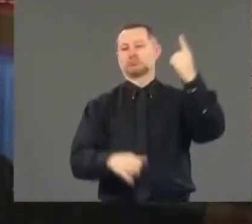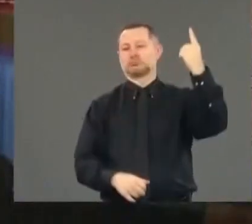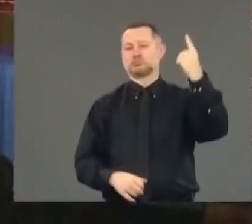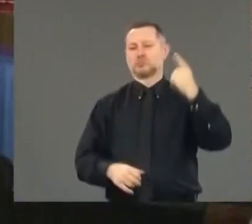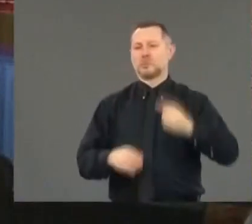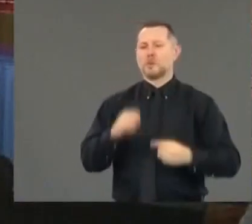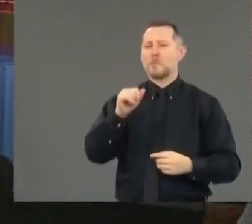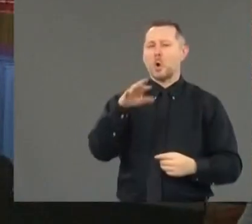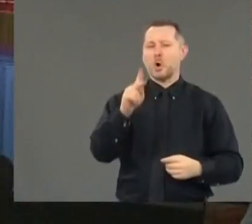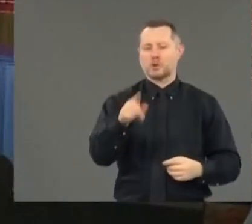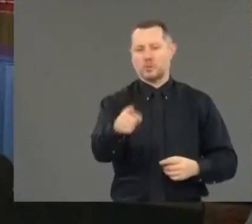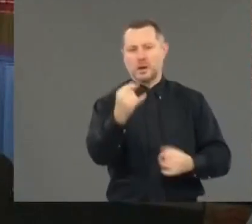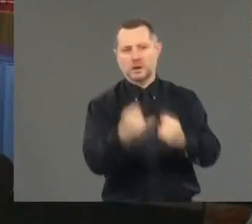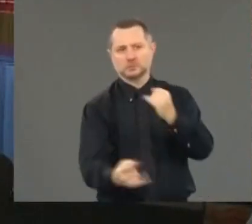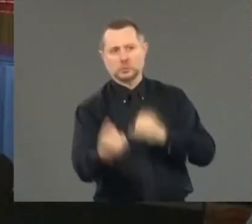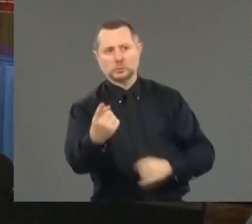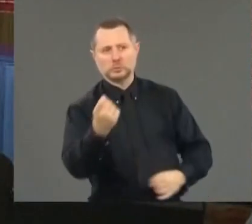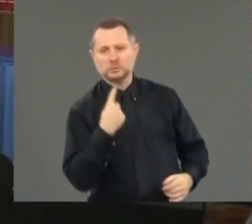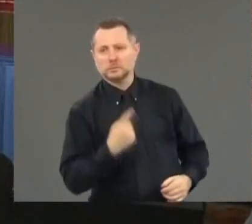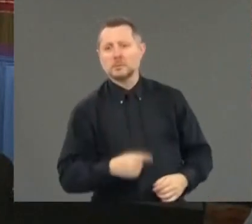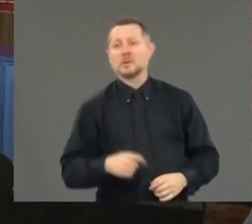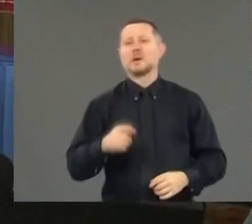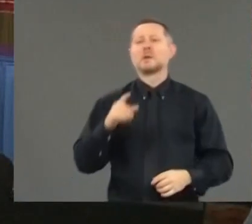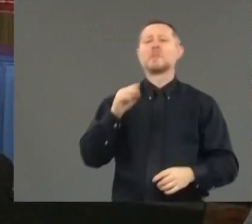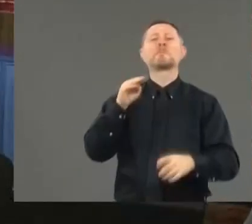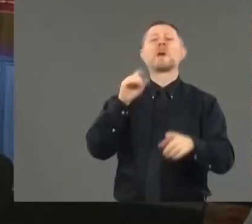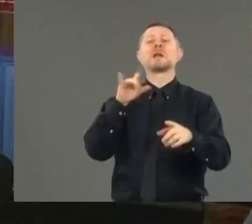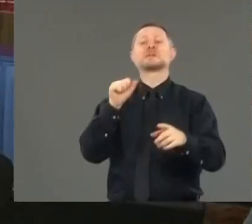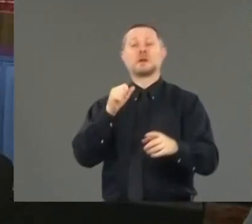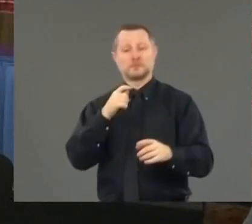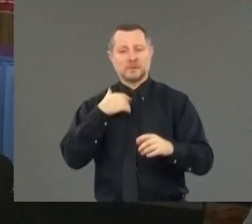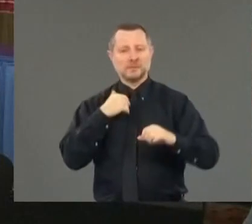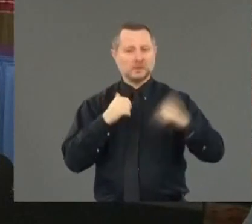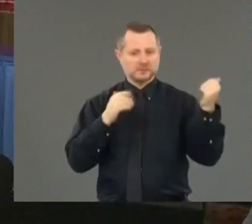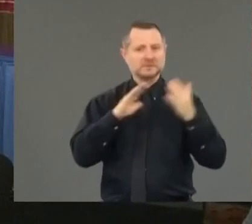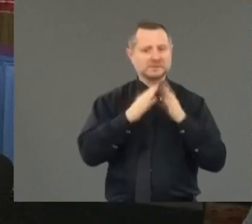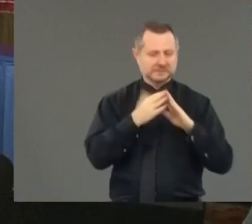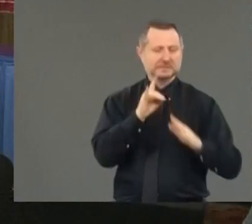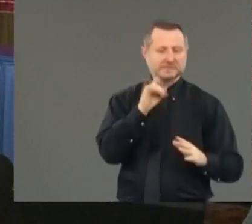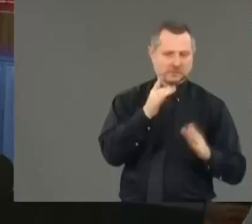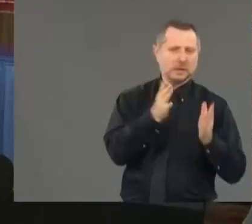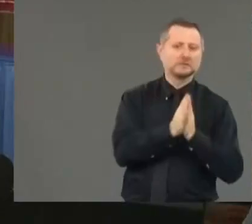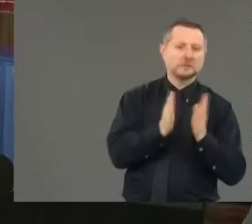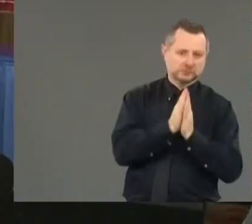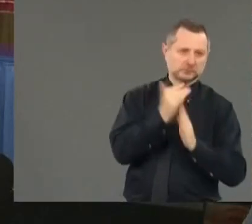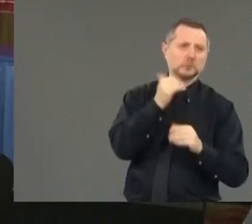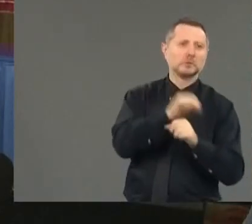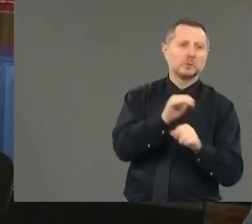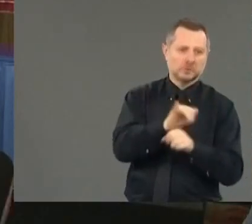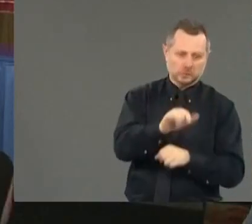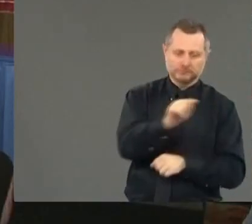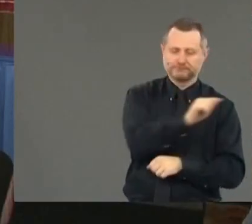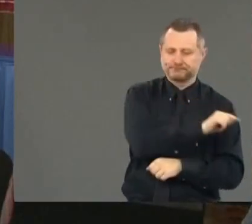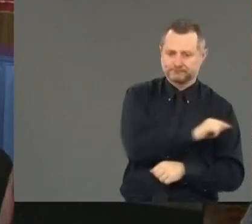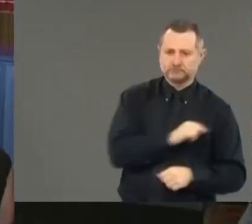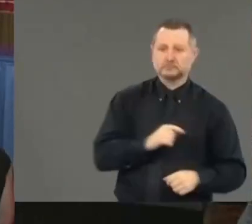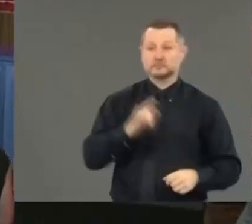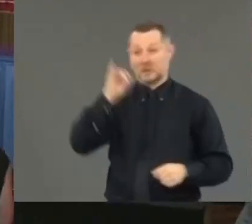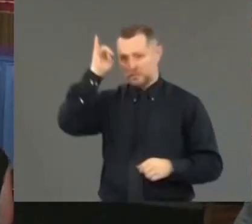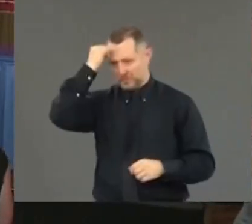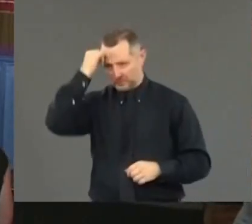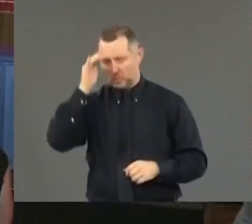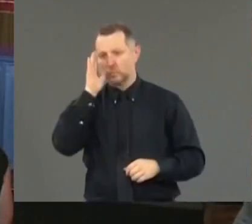last one. You have a point? There are actually a few other cities that we're talking with about some protection for tonight. In Buffalo, we're going to be